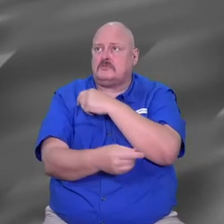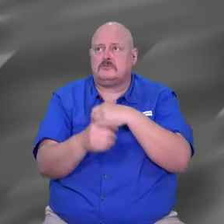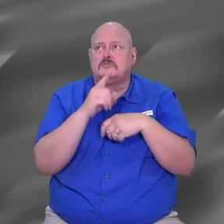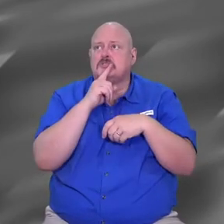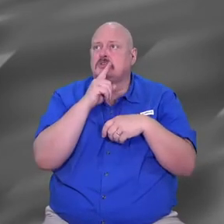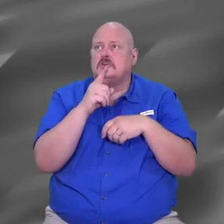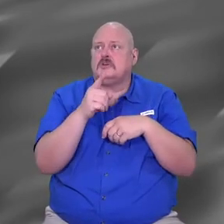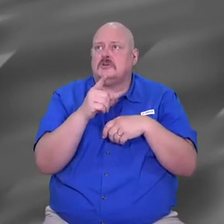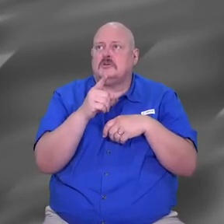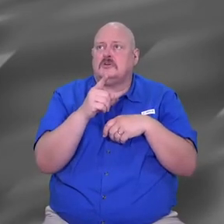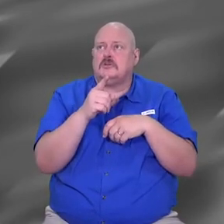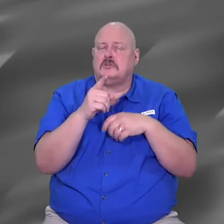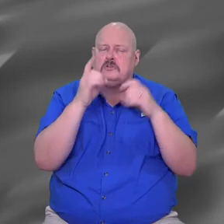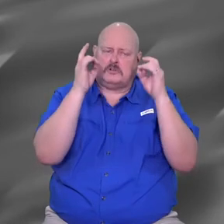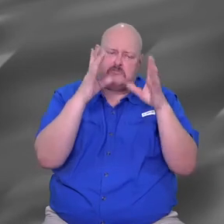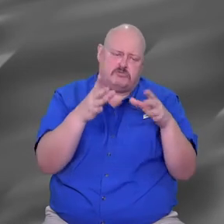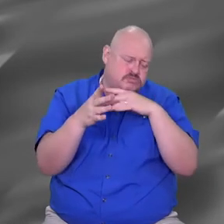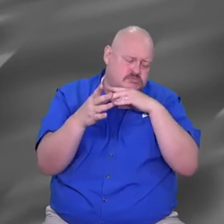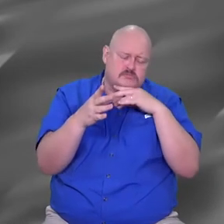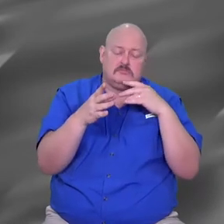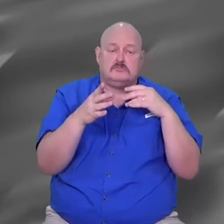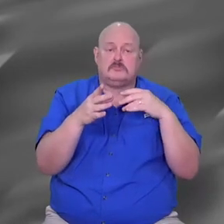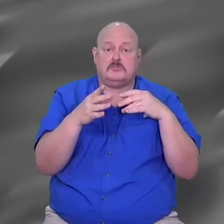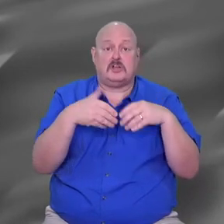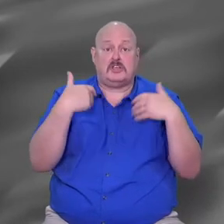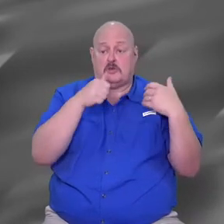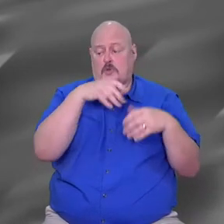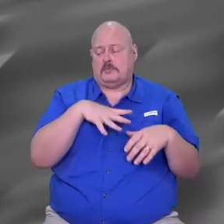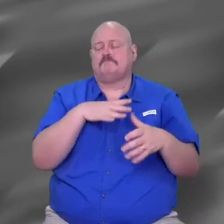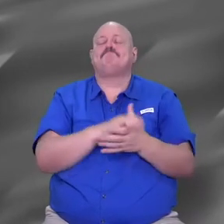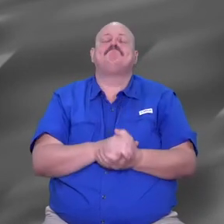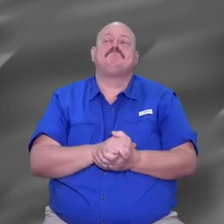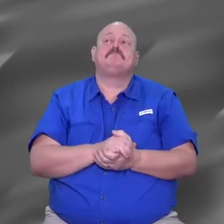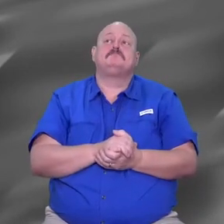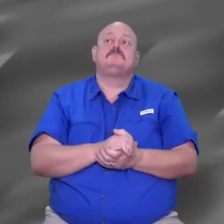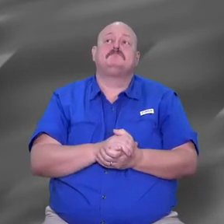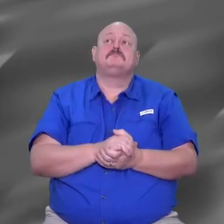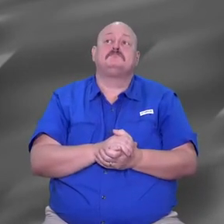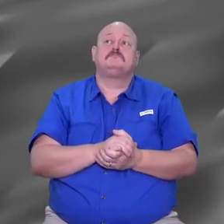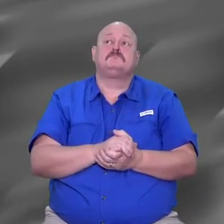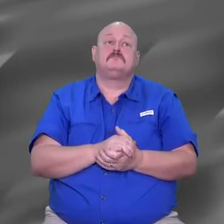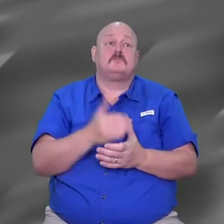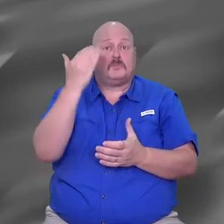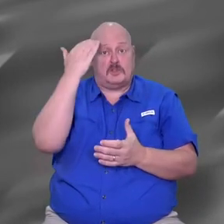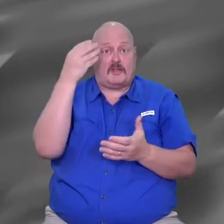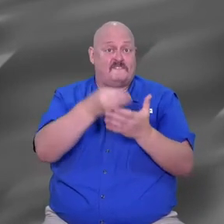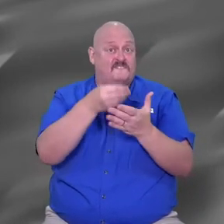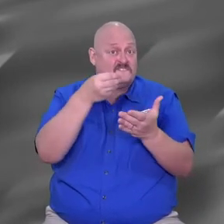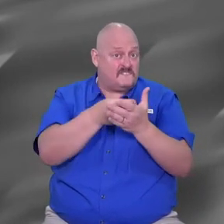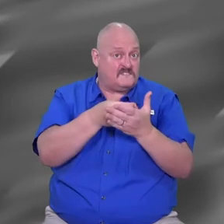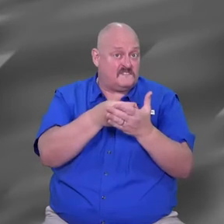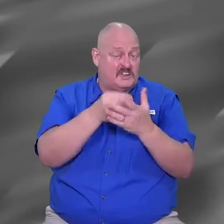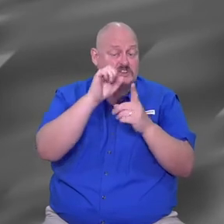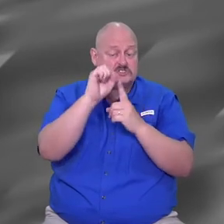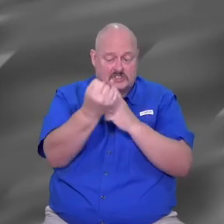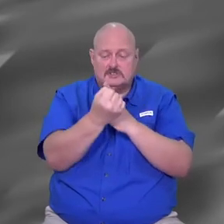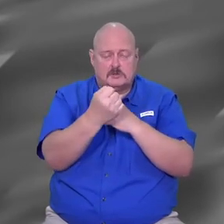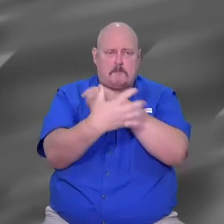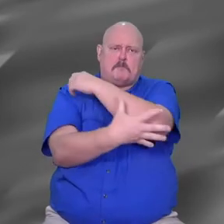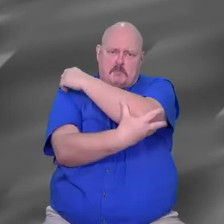absolute read. There's a young lady who was in what we might call a financial situation of